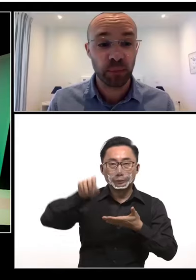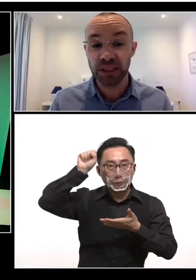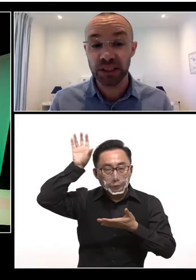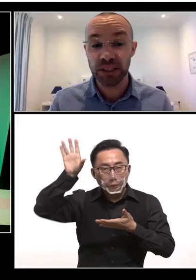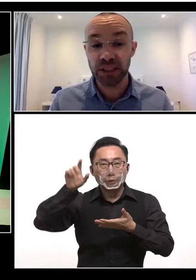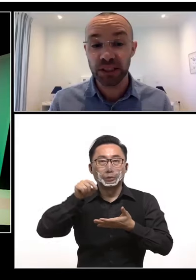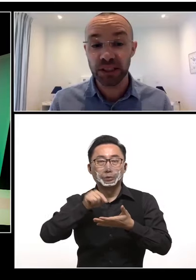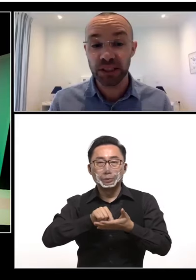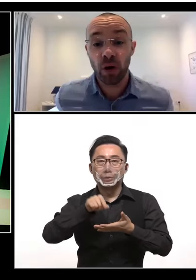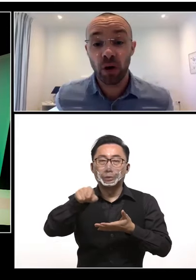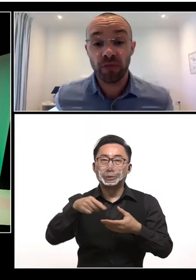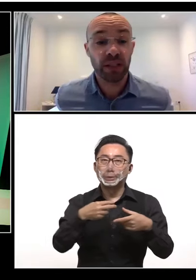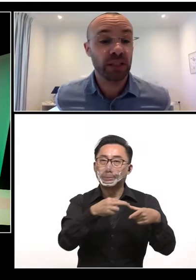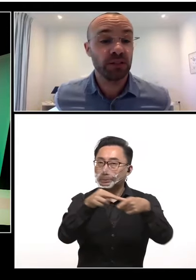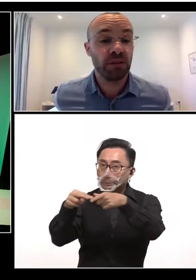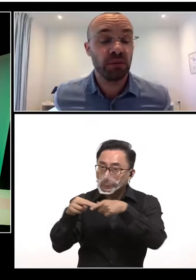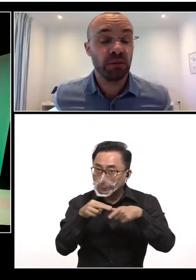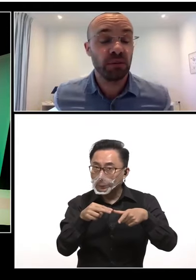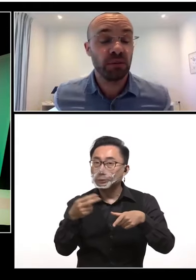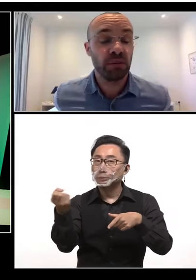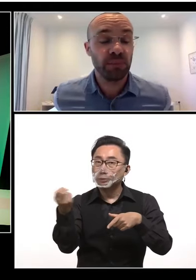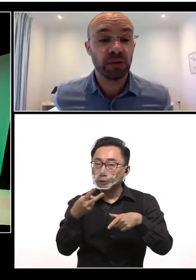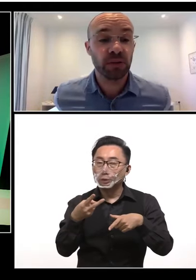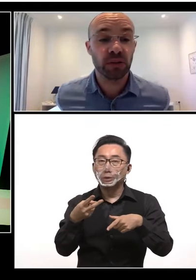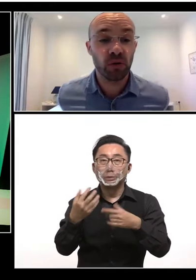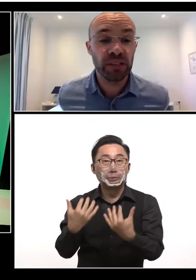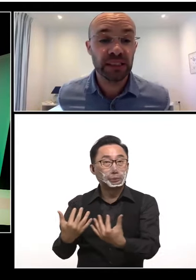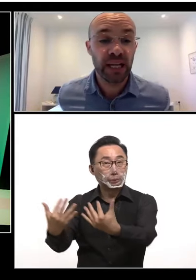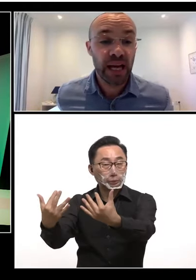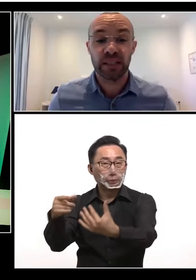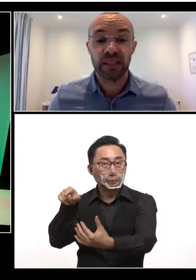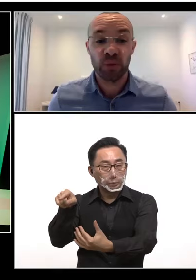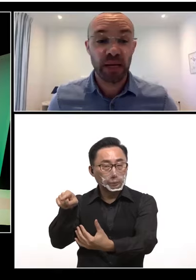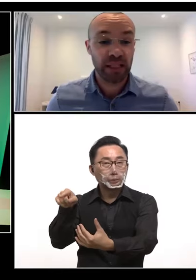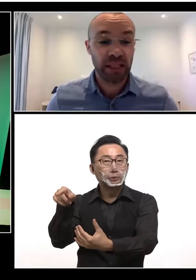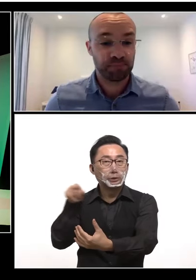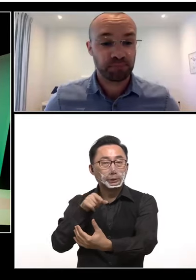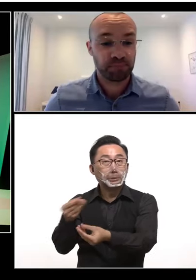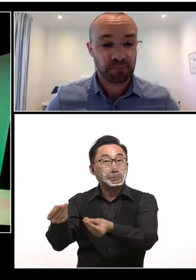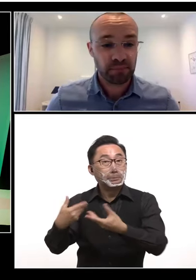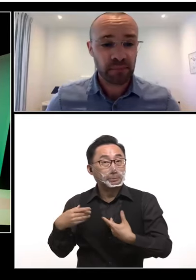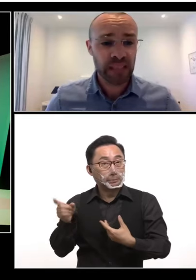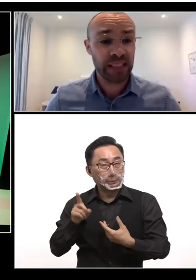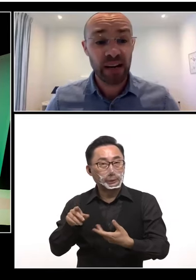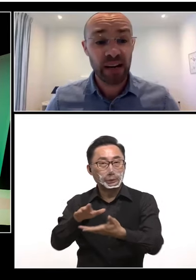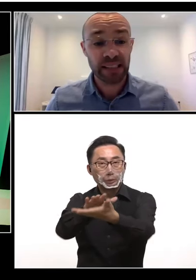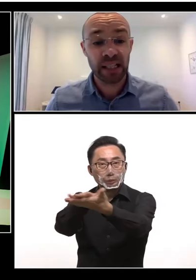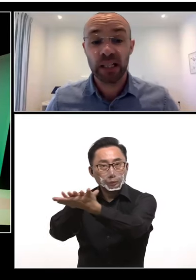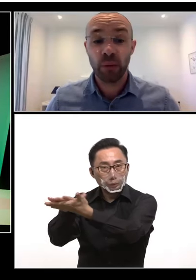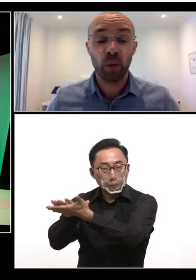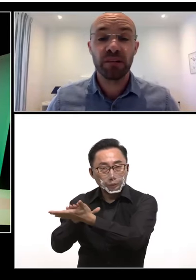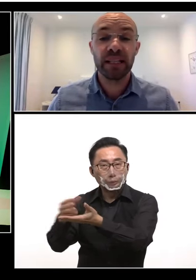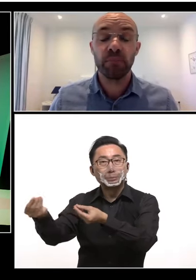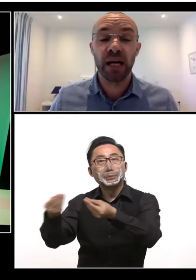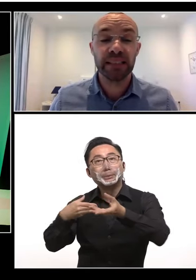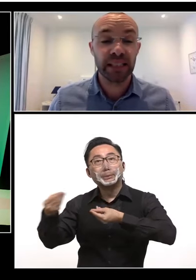designers and audiences who often contribute stories and testimony to the theatre that we make. As director, I'm not bringing my